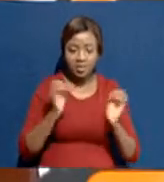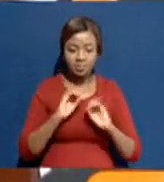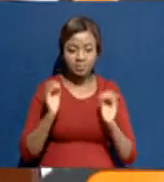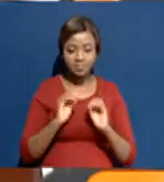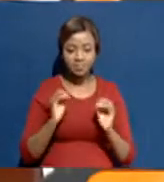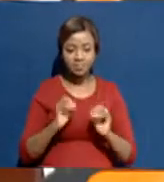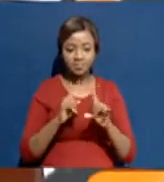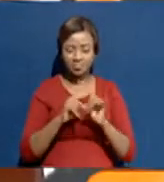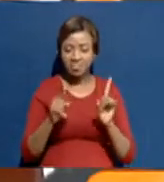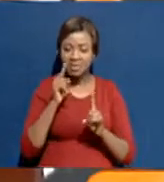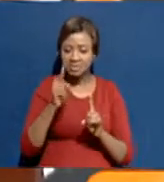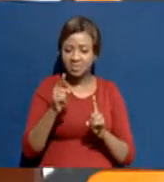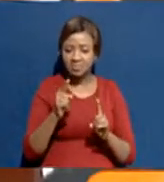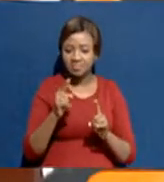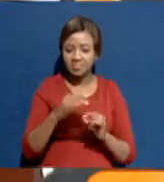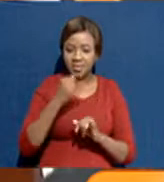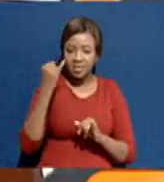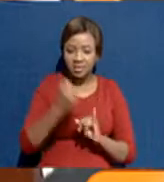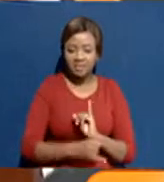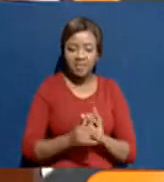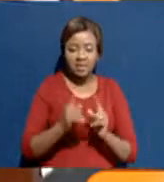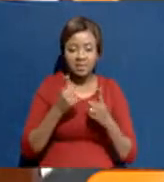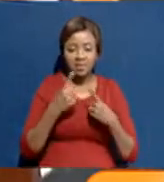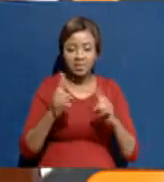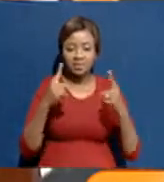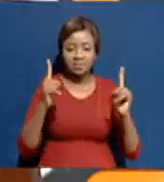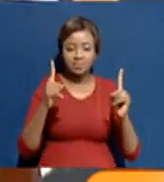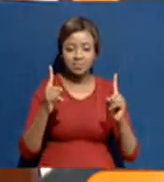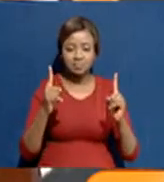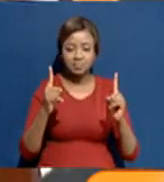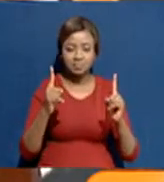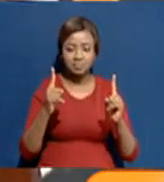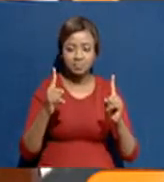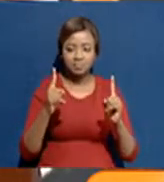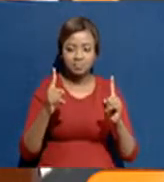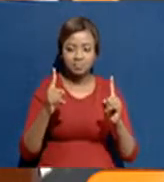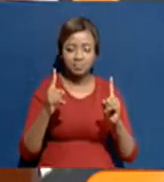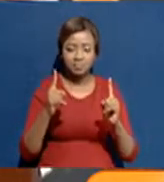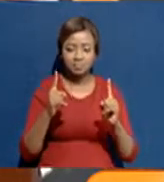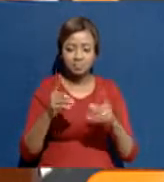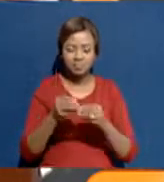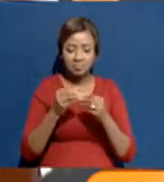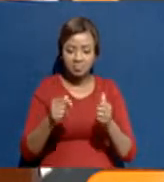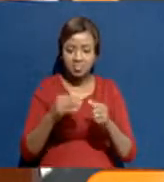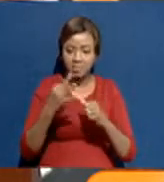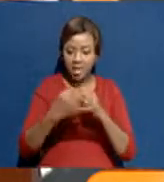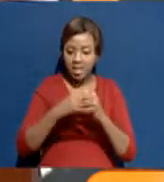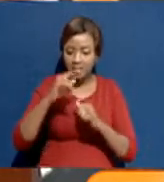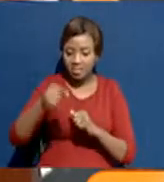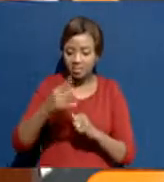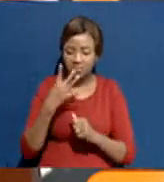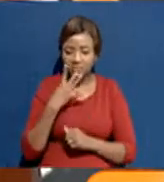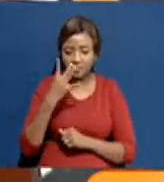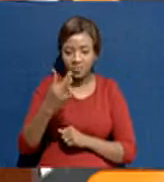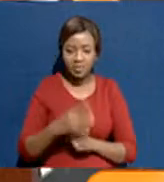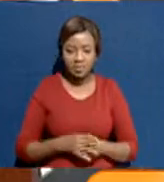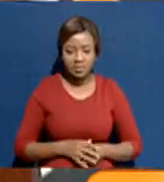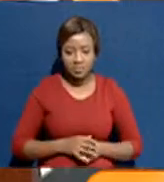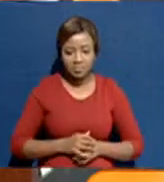he managed to get that, to go over the threshold by 8,400.